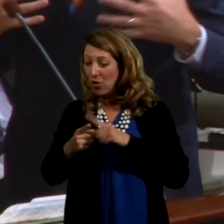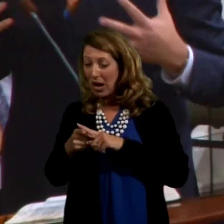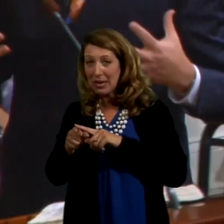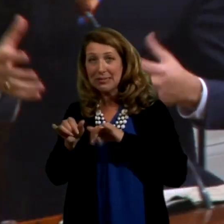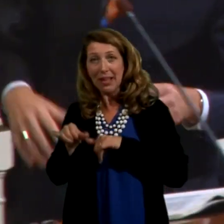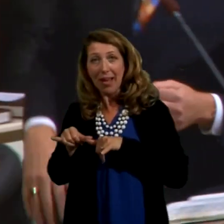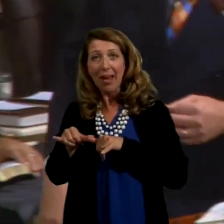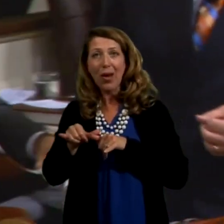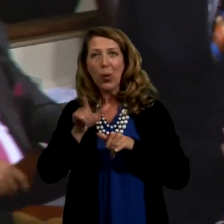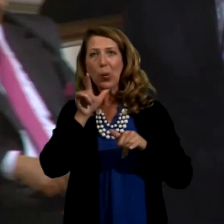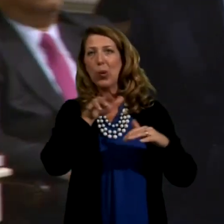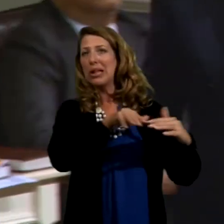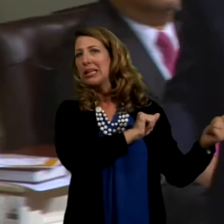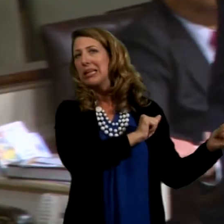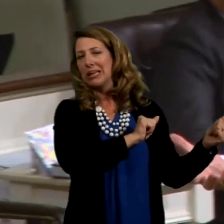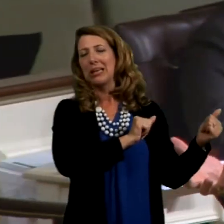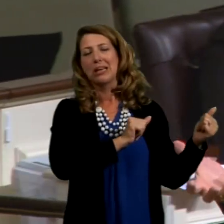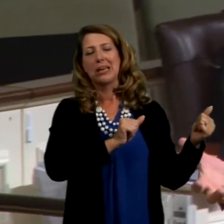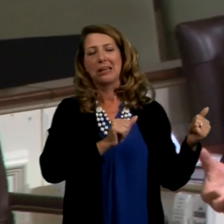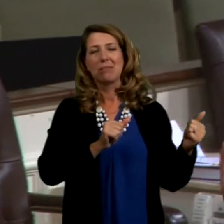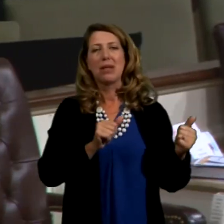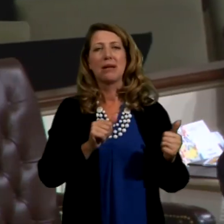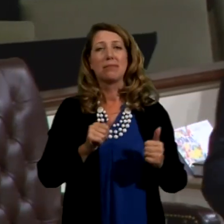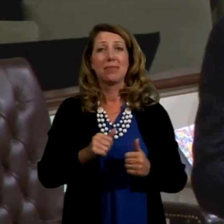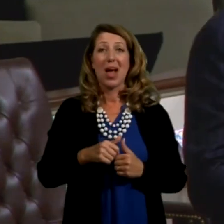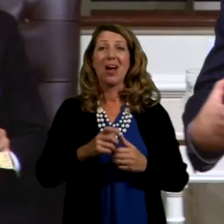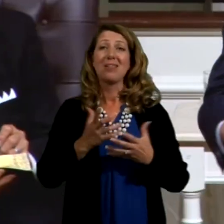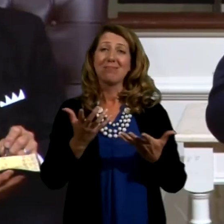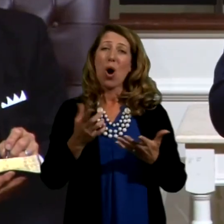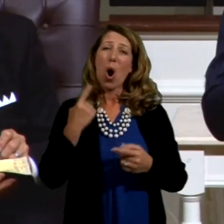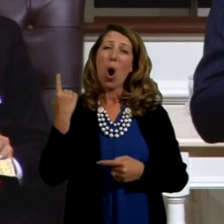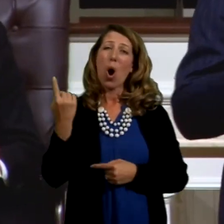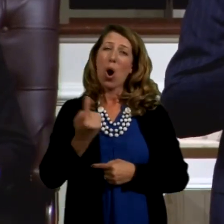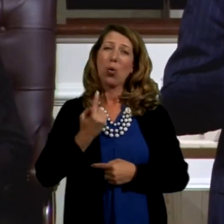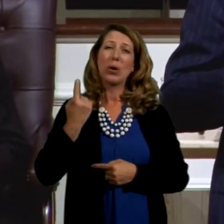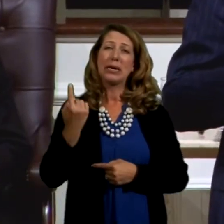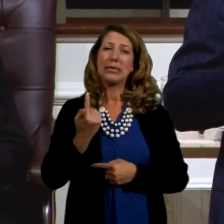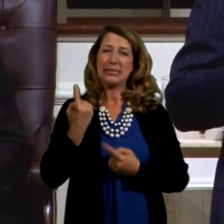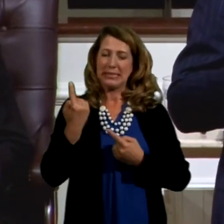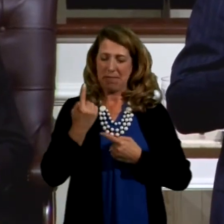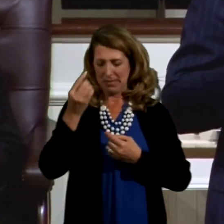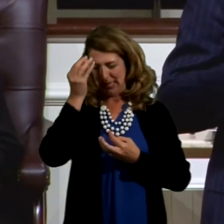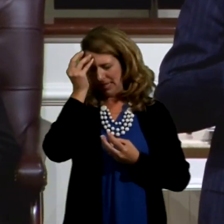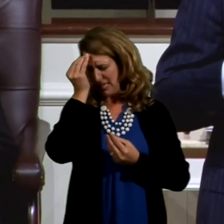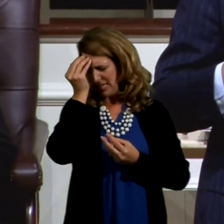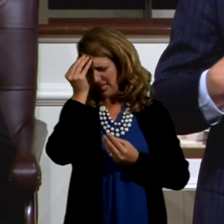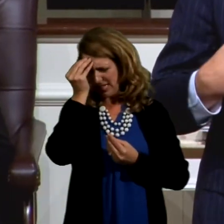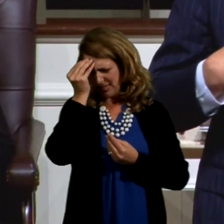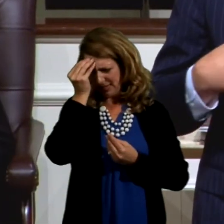have a decision to make, there's obvious a logical thing going on inside of you.